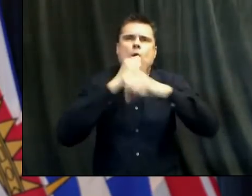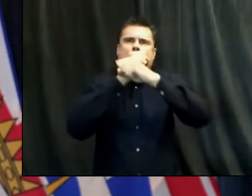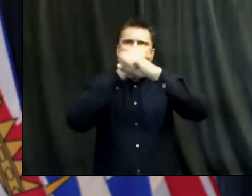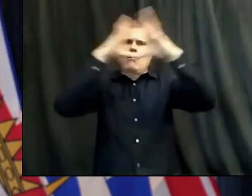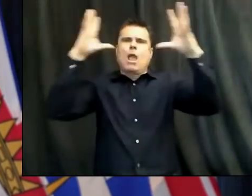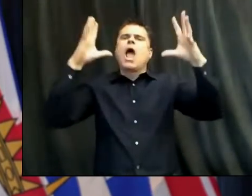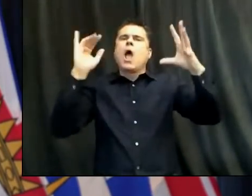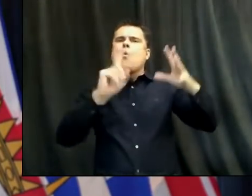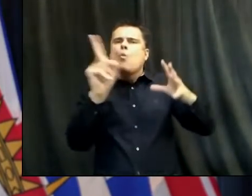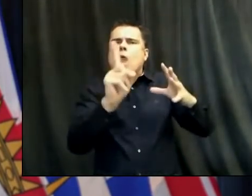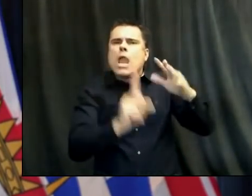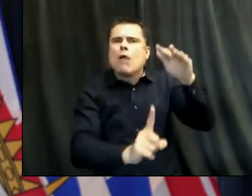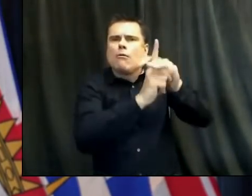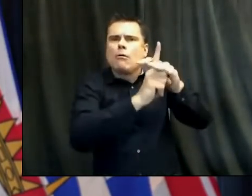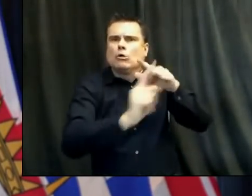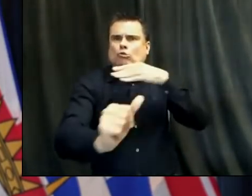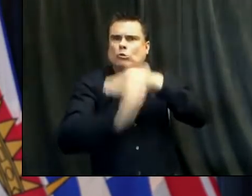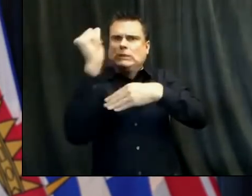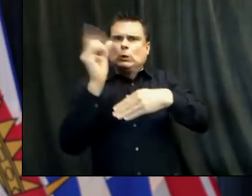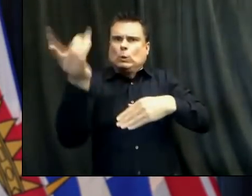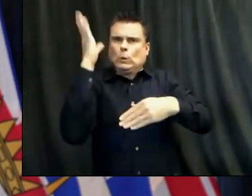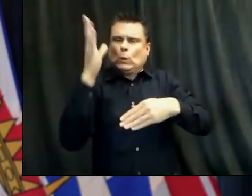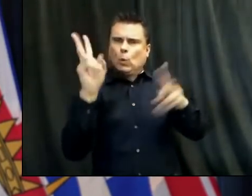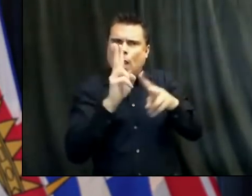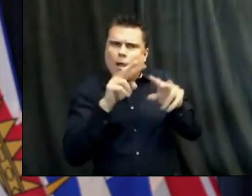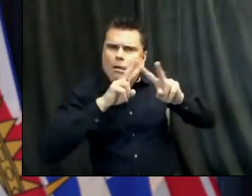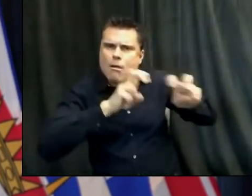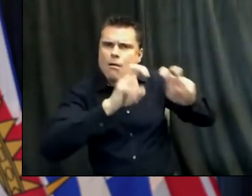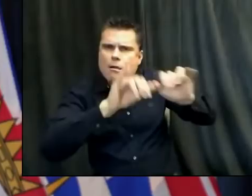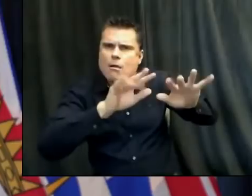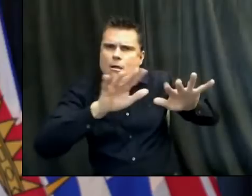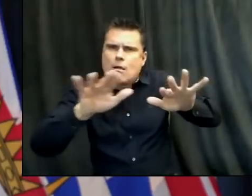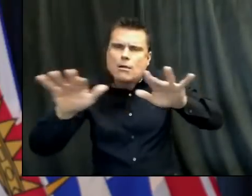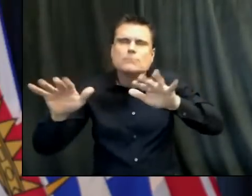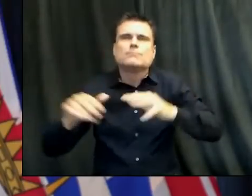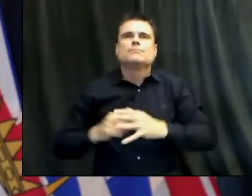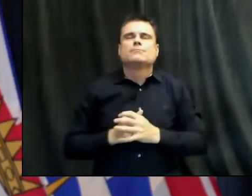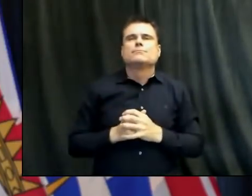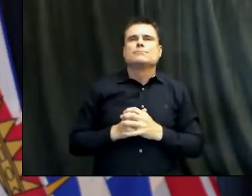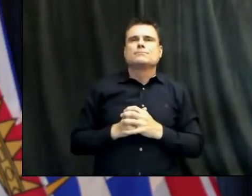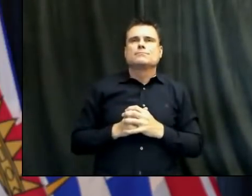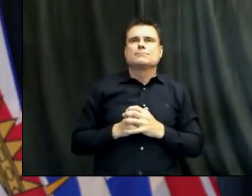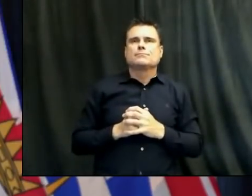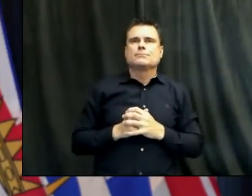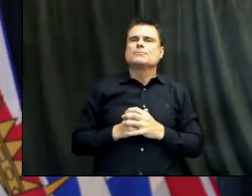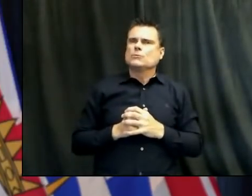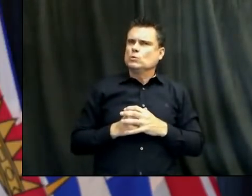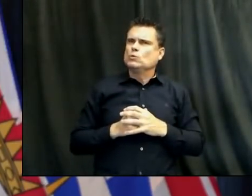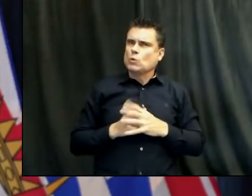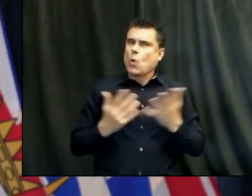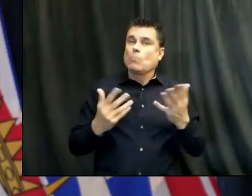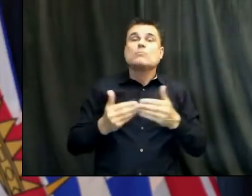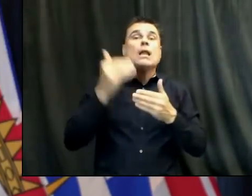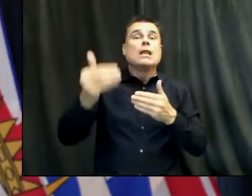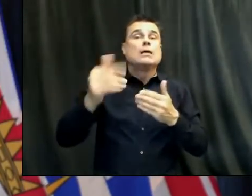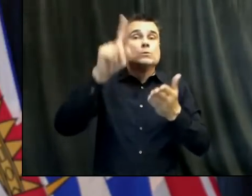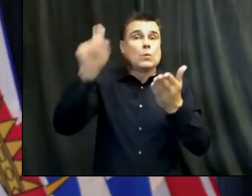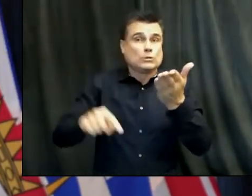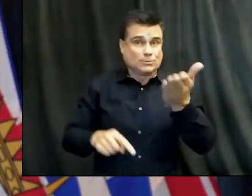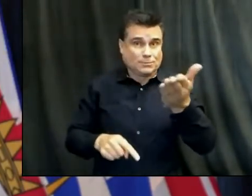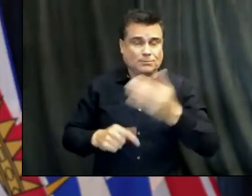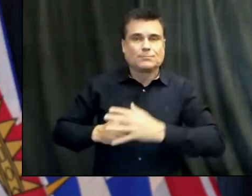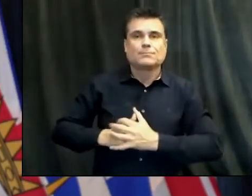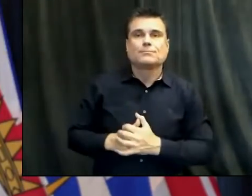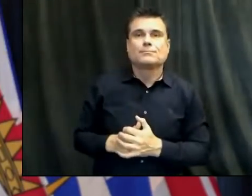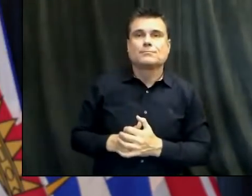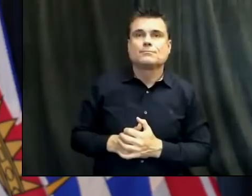again, with additional safety measures in place through this time of the winter season. So it is a combination of learning about the